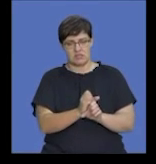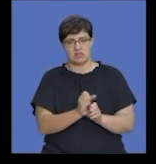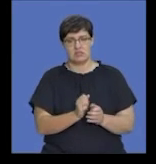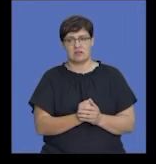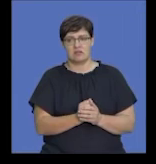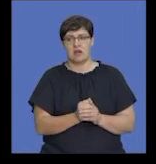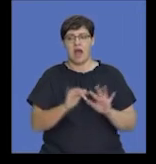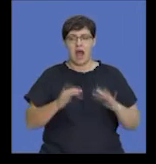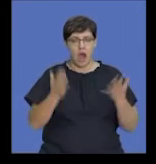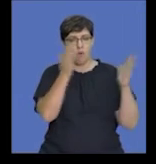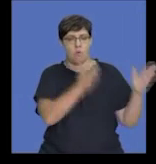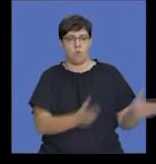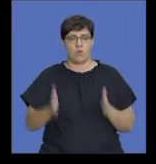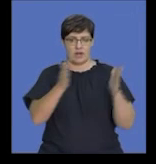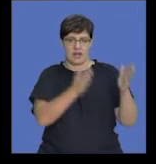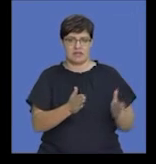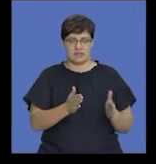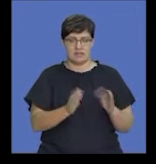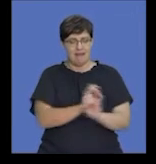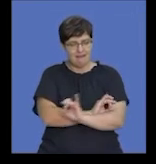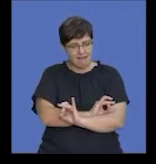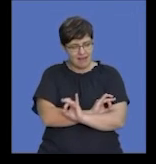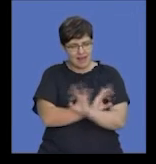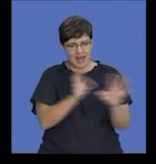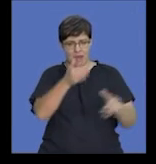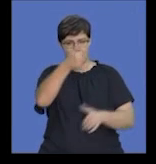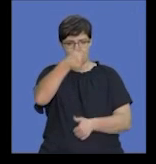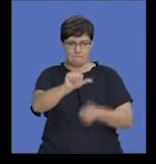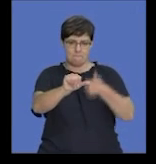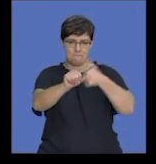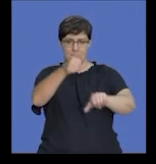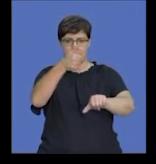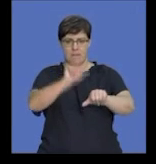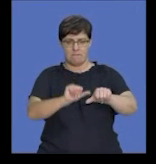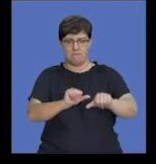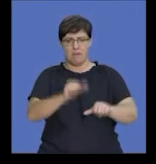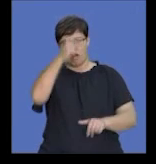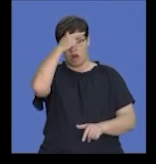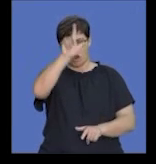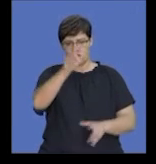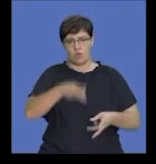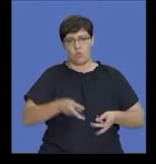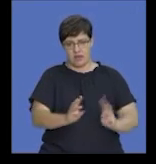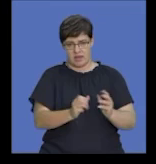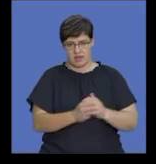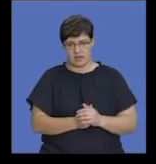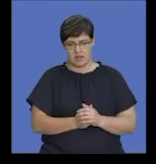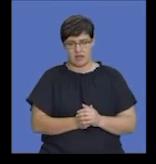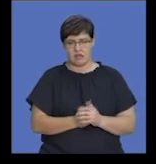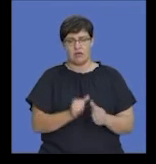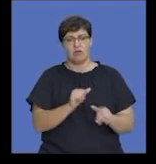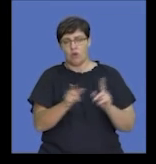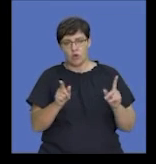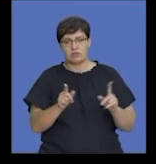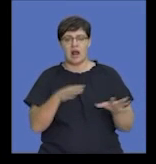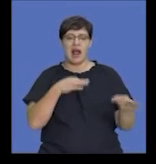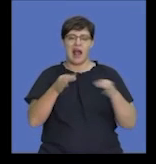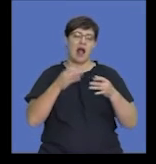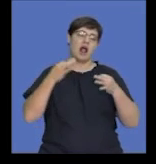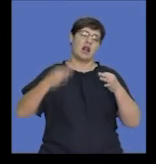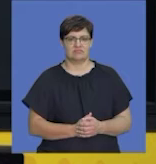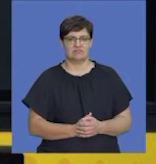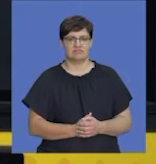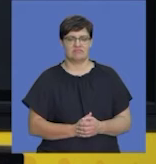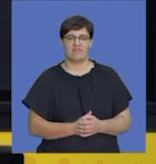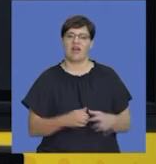organizing it in a clear, concise, and logical manner rather than expanding too much